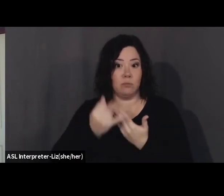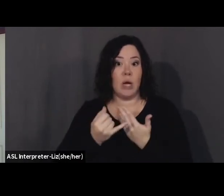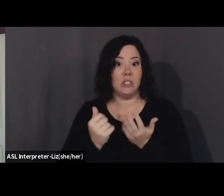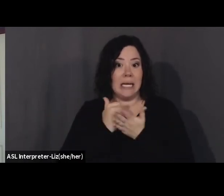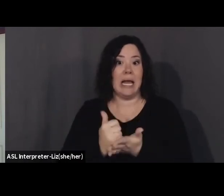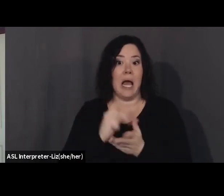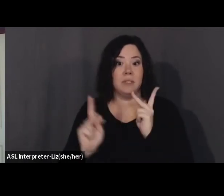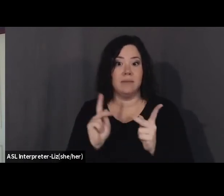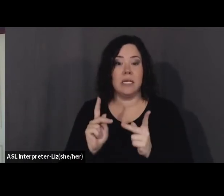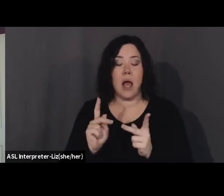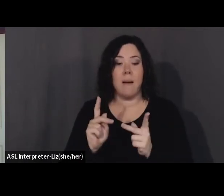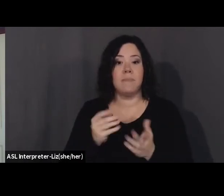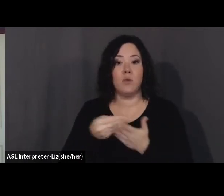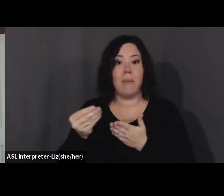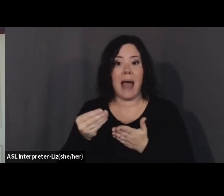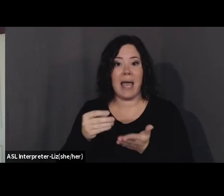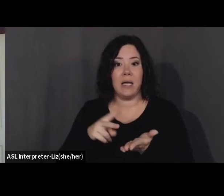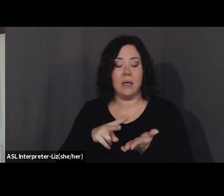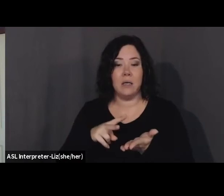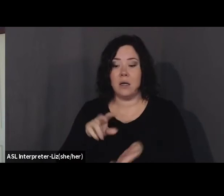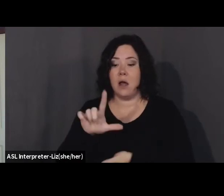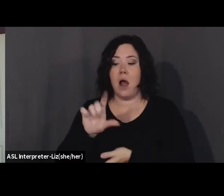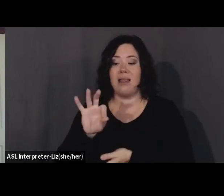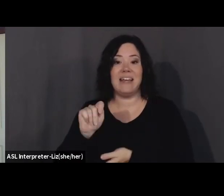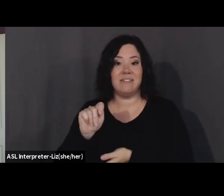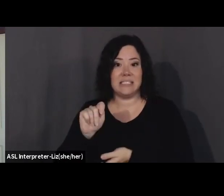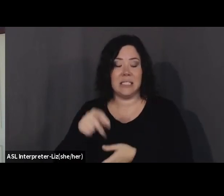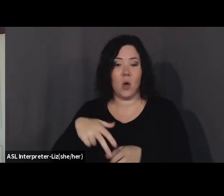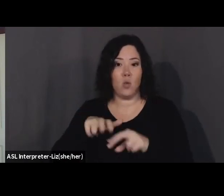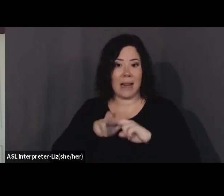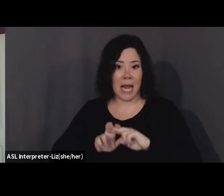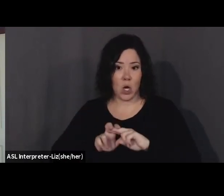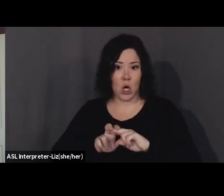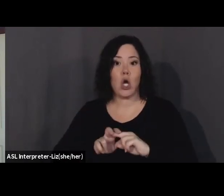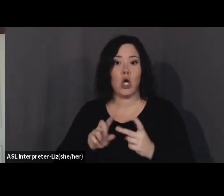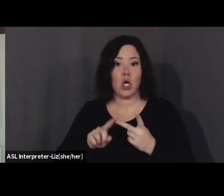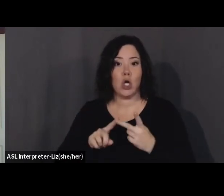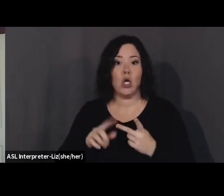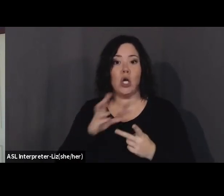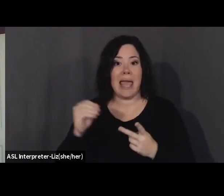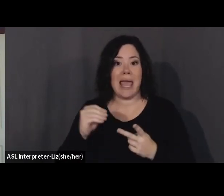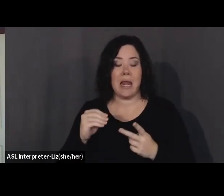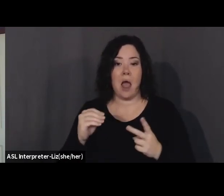buying lift recliners, and then also modifying desks and making